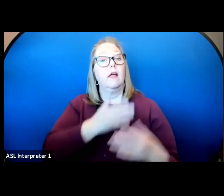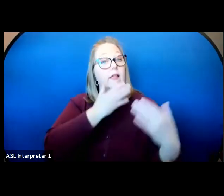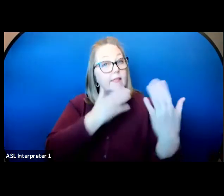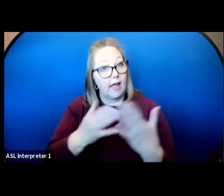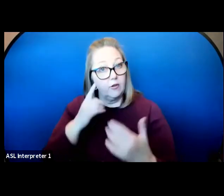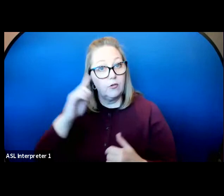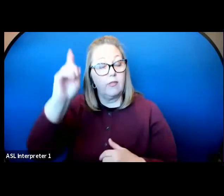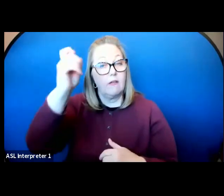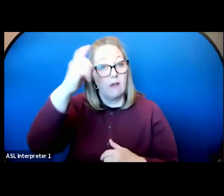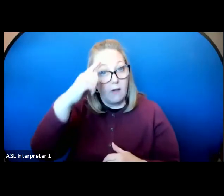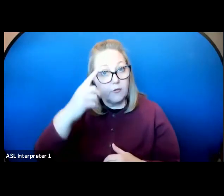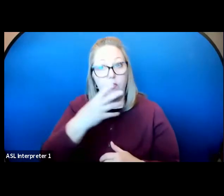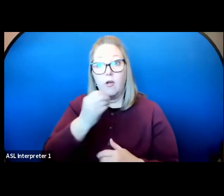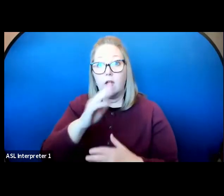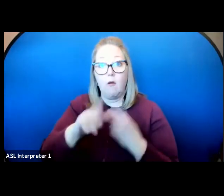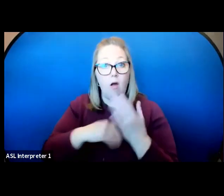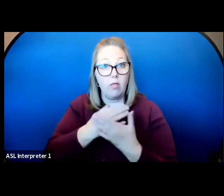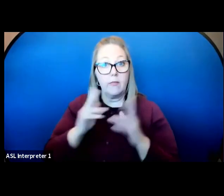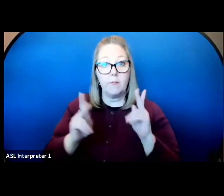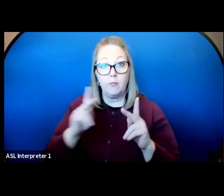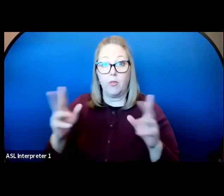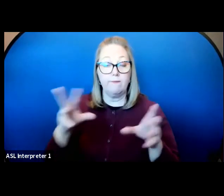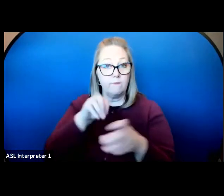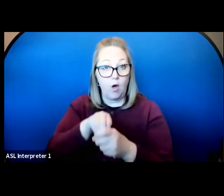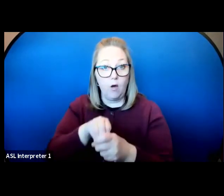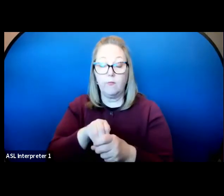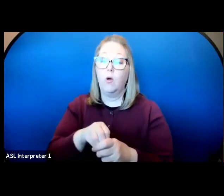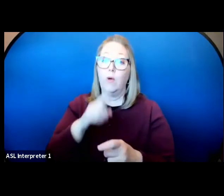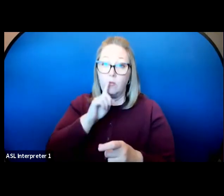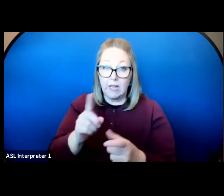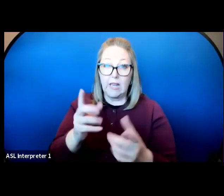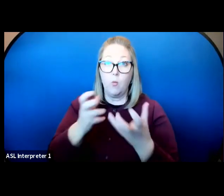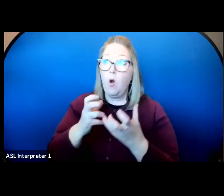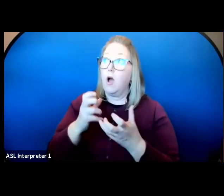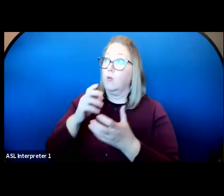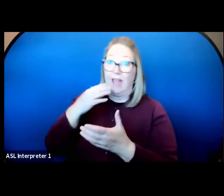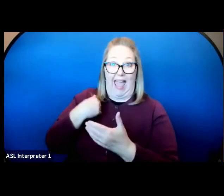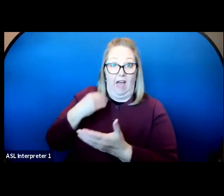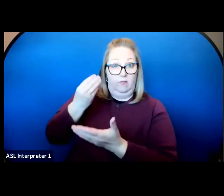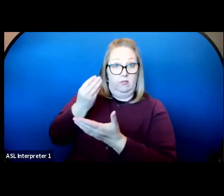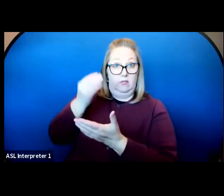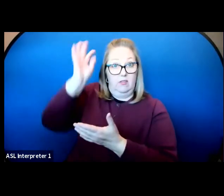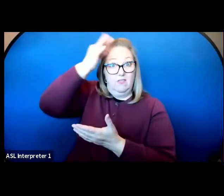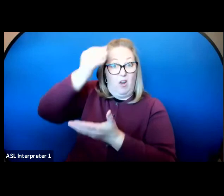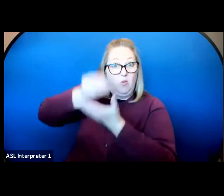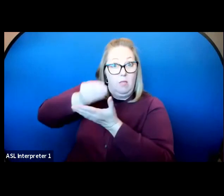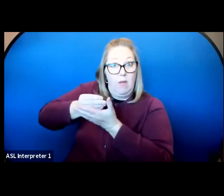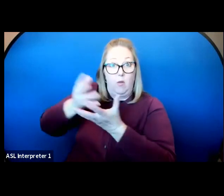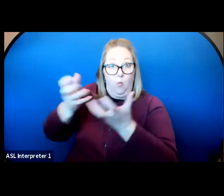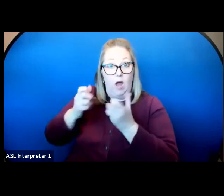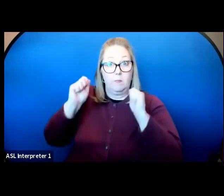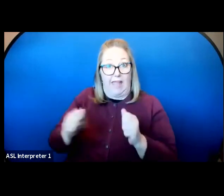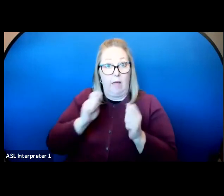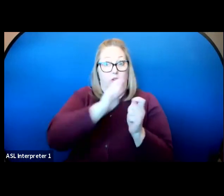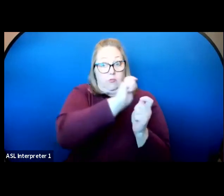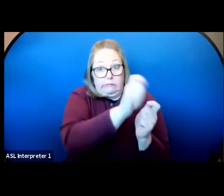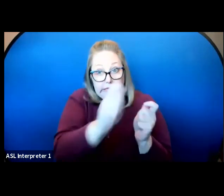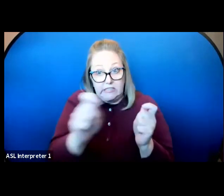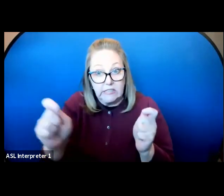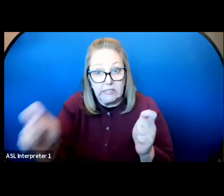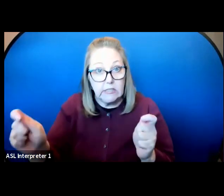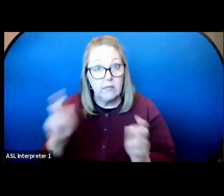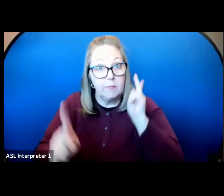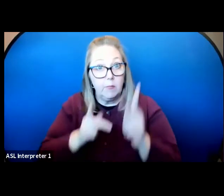of the stakeholders in relationship to this, as we really want to get these dollars out over the next 60 days and prioritize